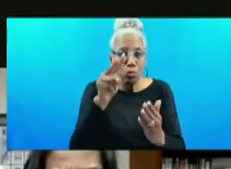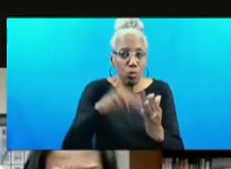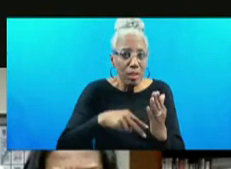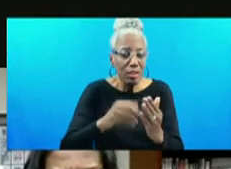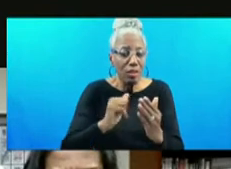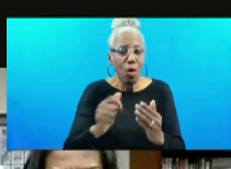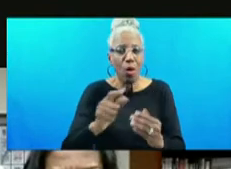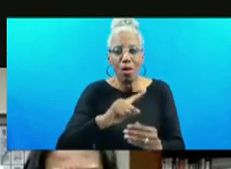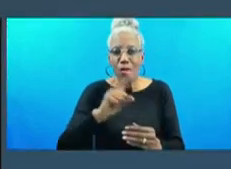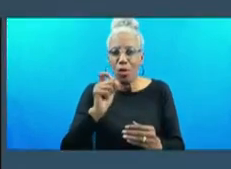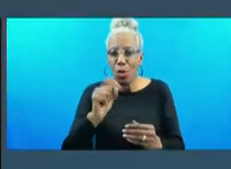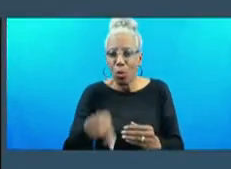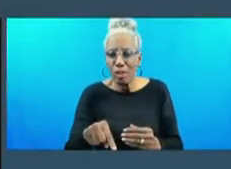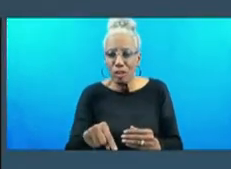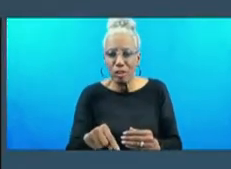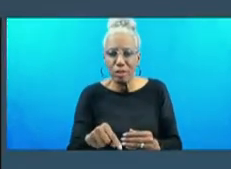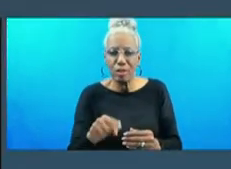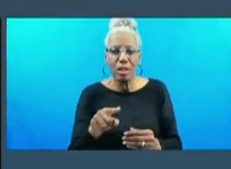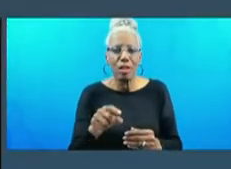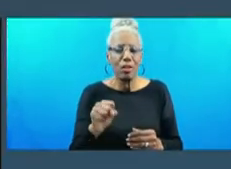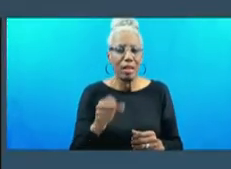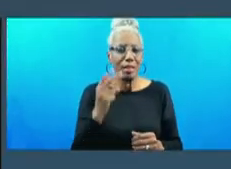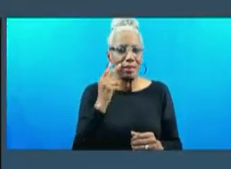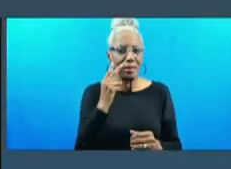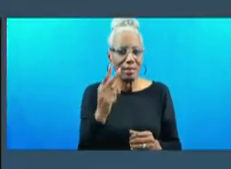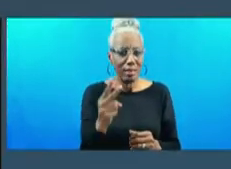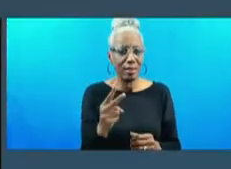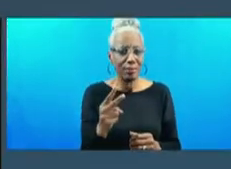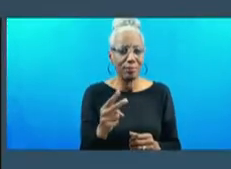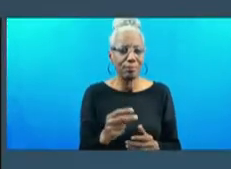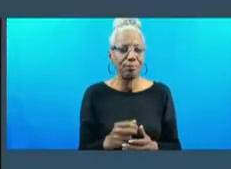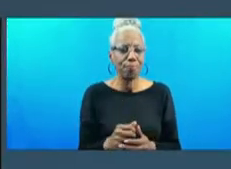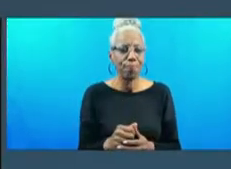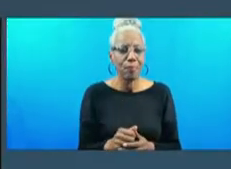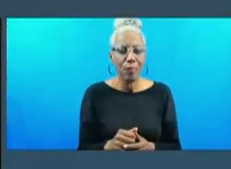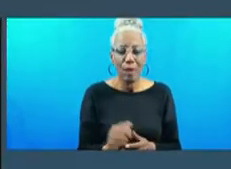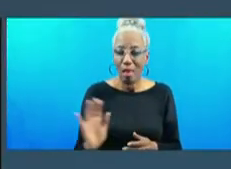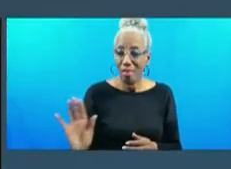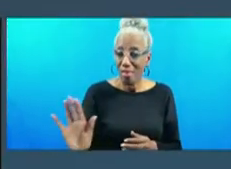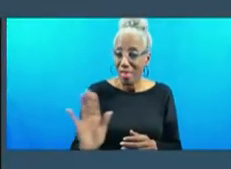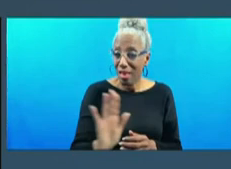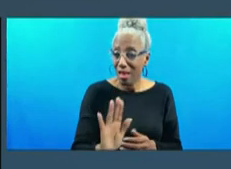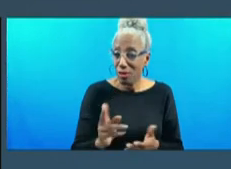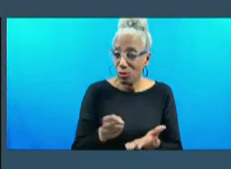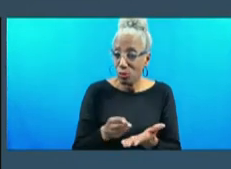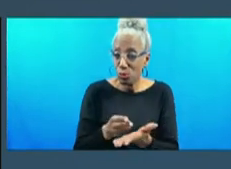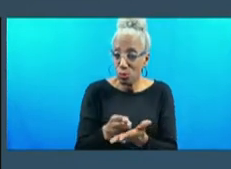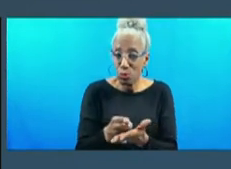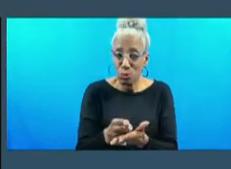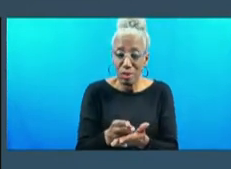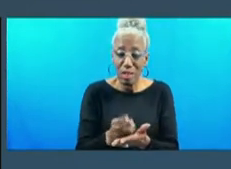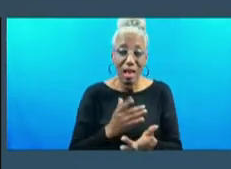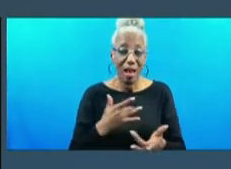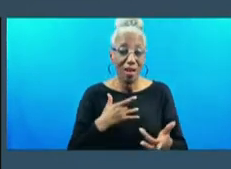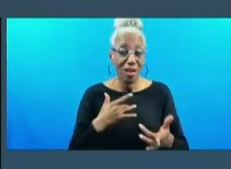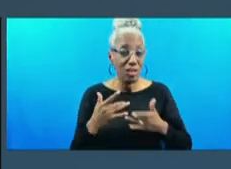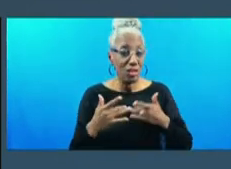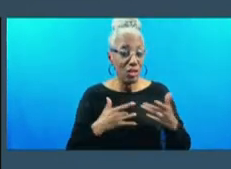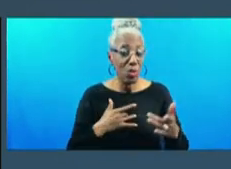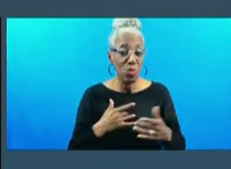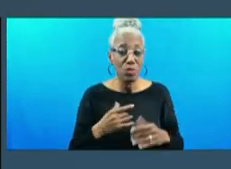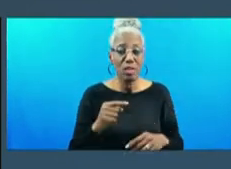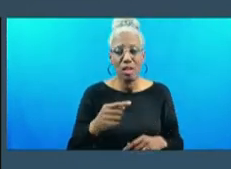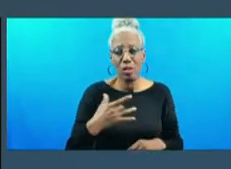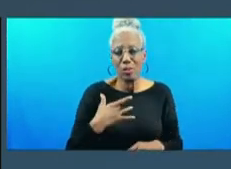reality, because our issues and concerns tend not to get to you, not because as soon as someone ignores them, can